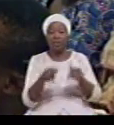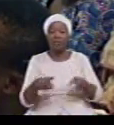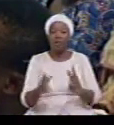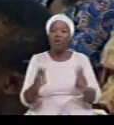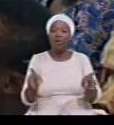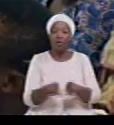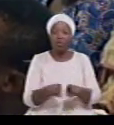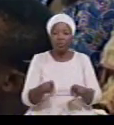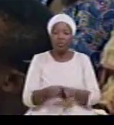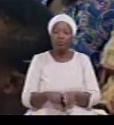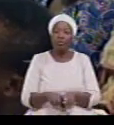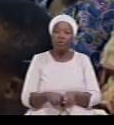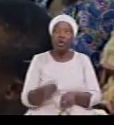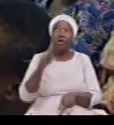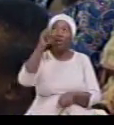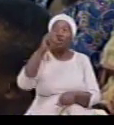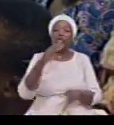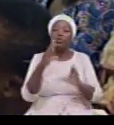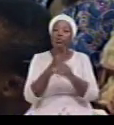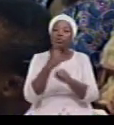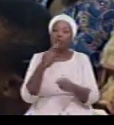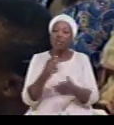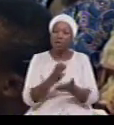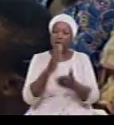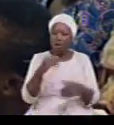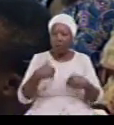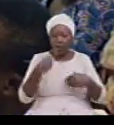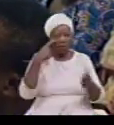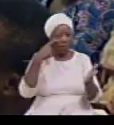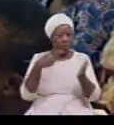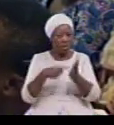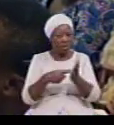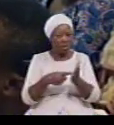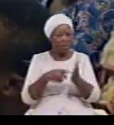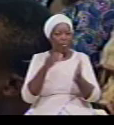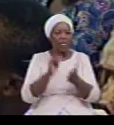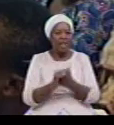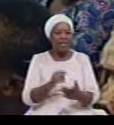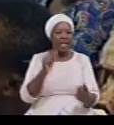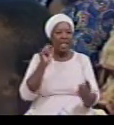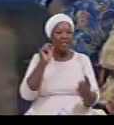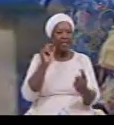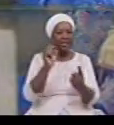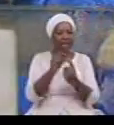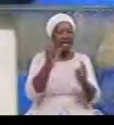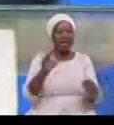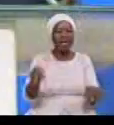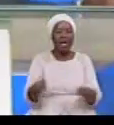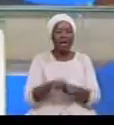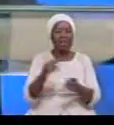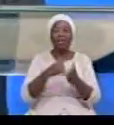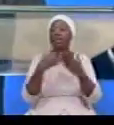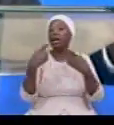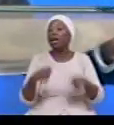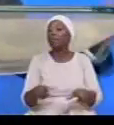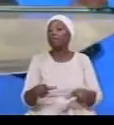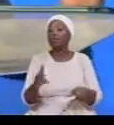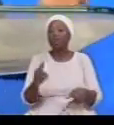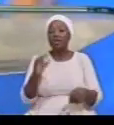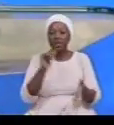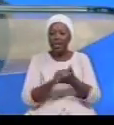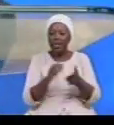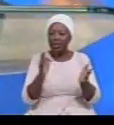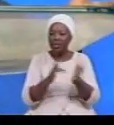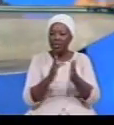he took the cup." Have you noticed exactly as it happened that Jesus first of